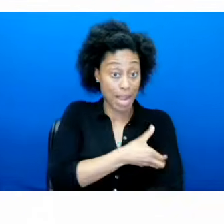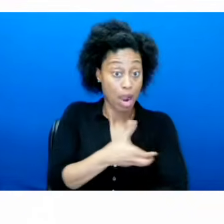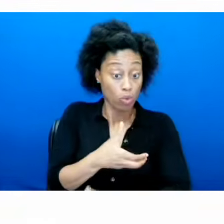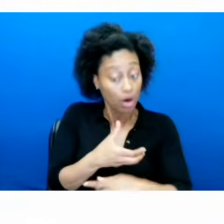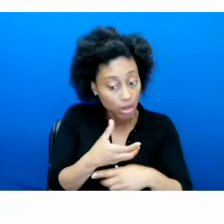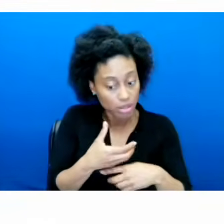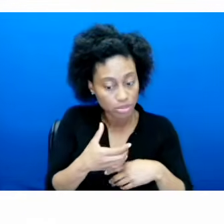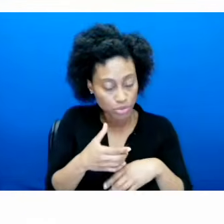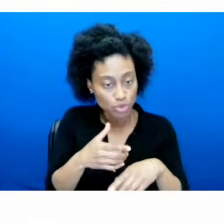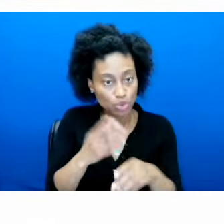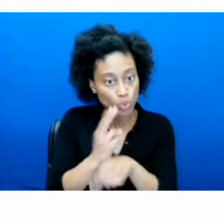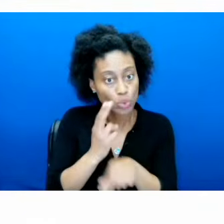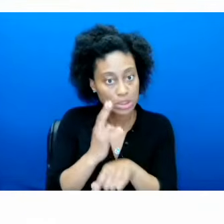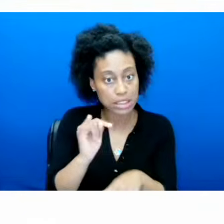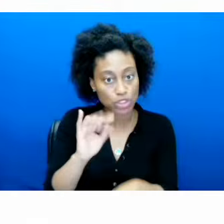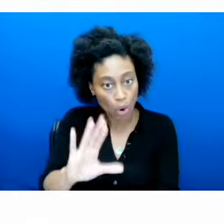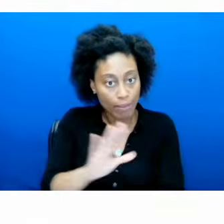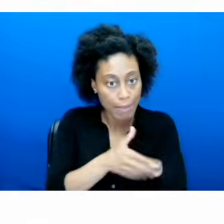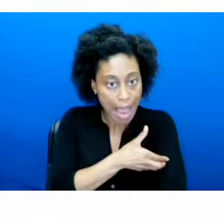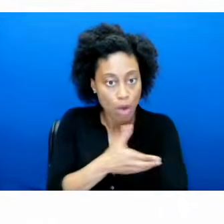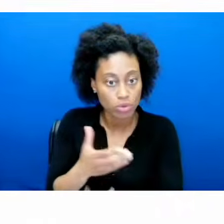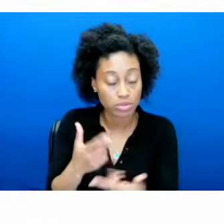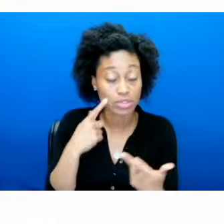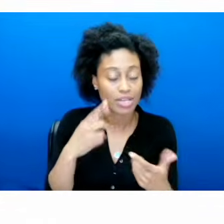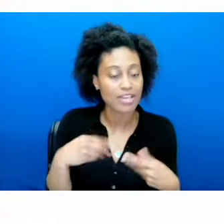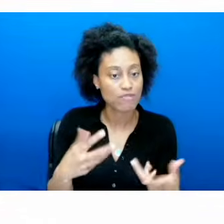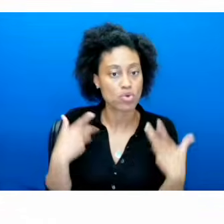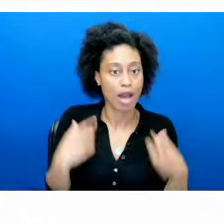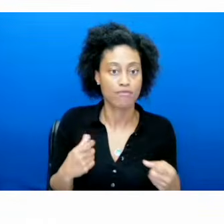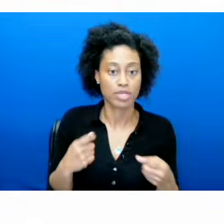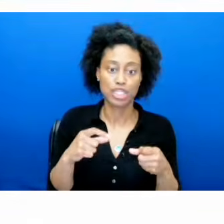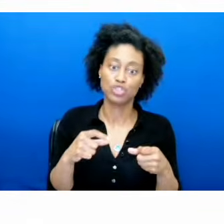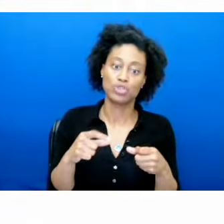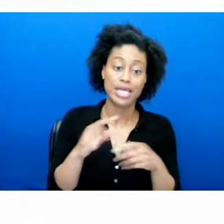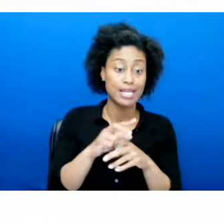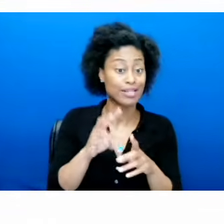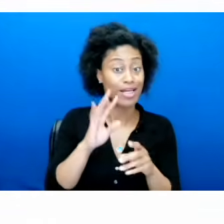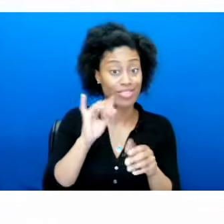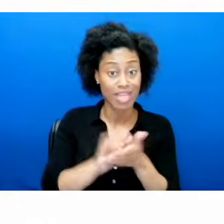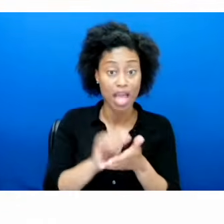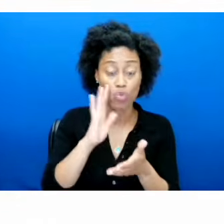to do that, and it gives you confidence to do that in so many other aspects of your life.